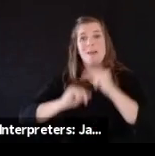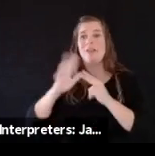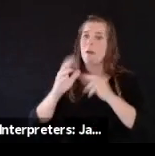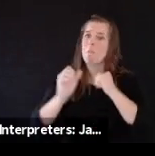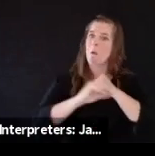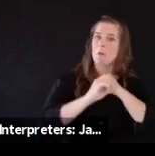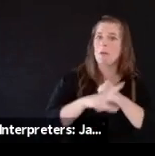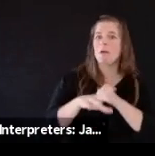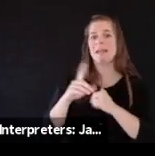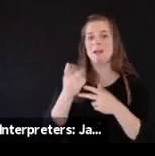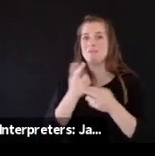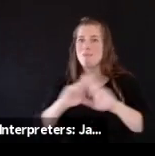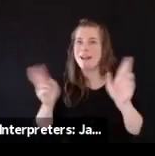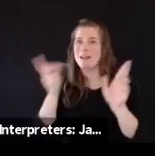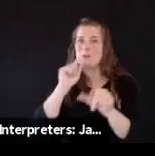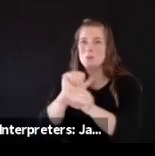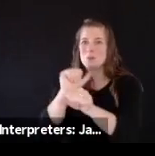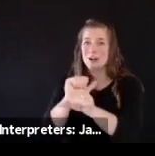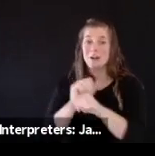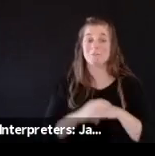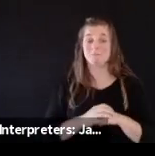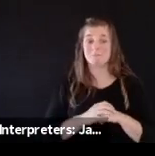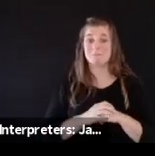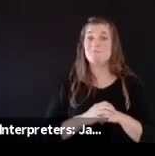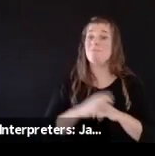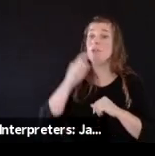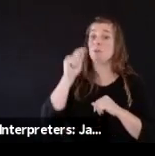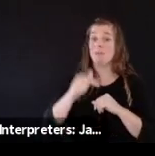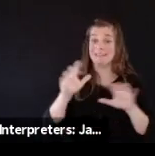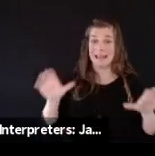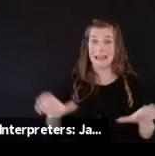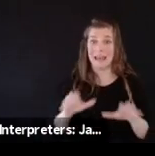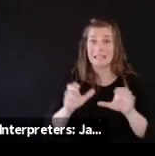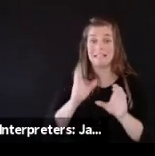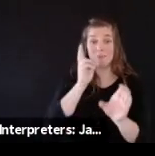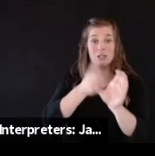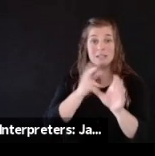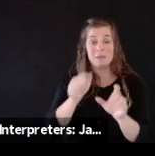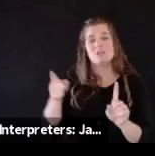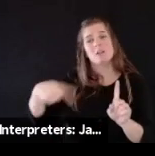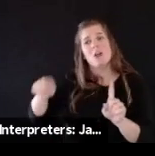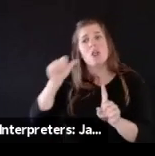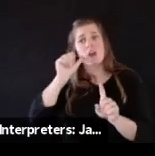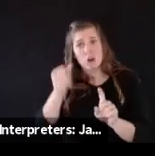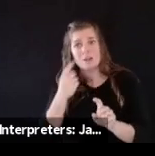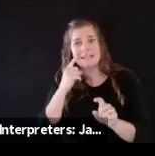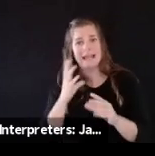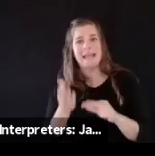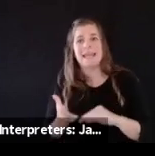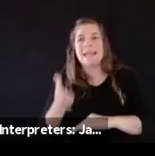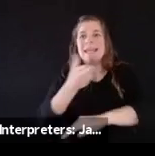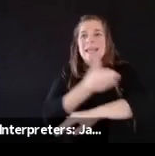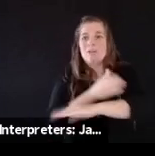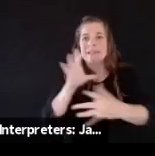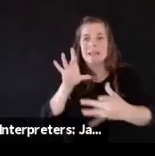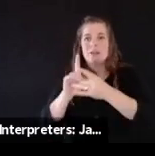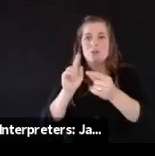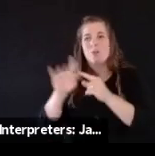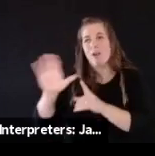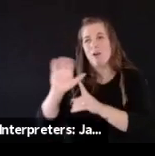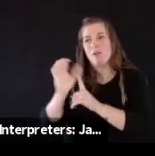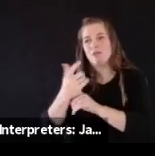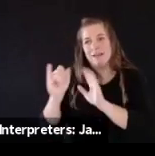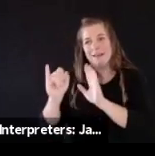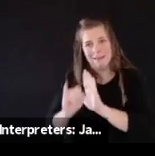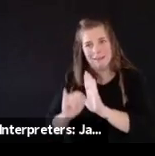evaluations show that after participating in the program, the majority of girls had increased connection to their cultural identity and values, increased